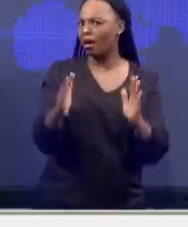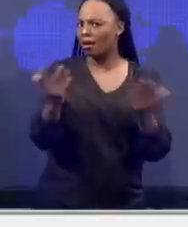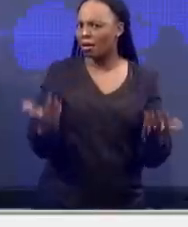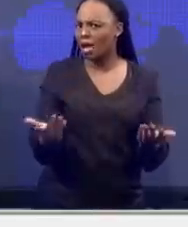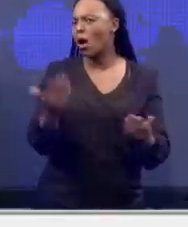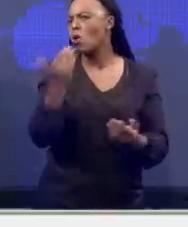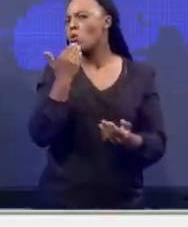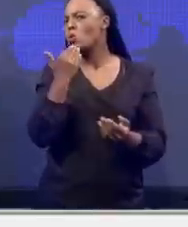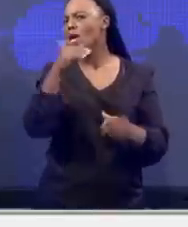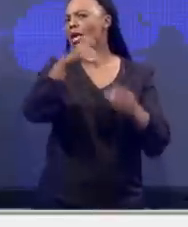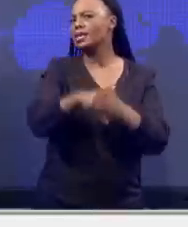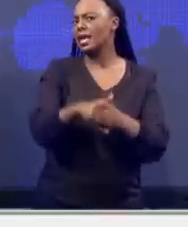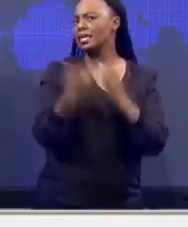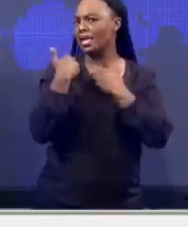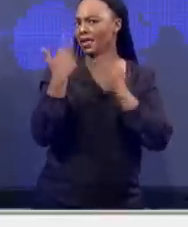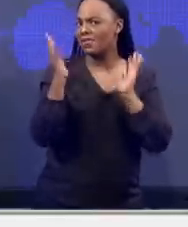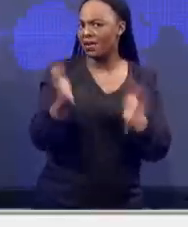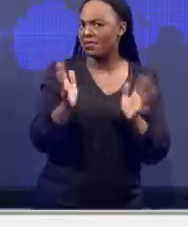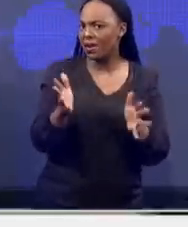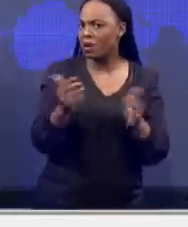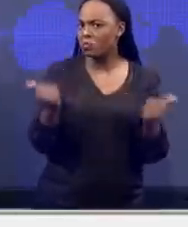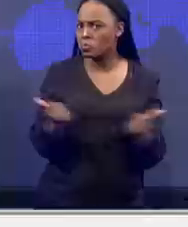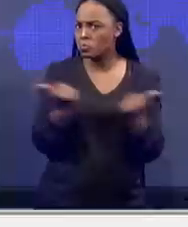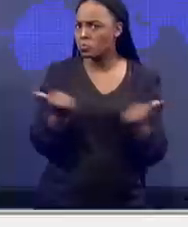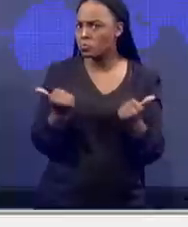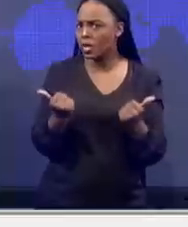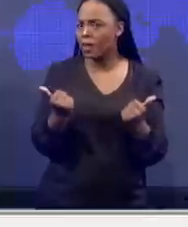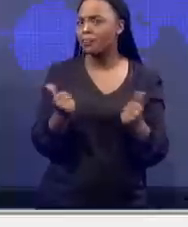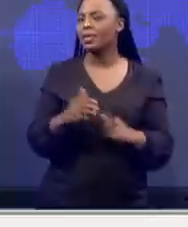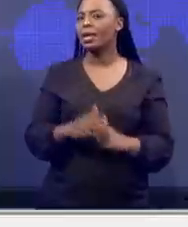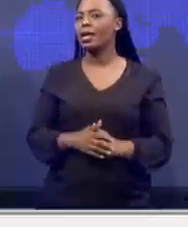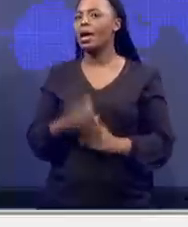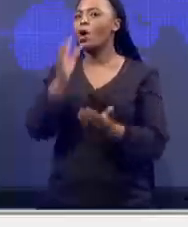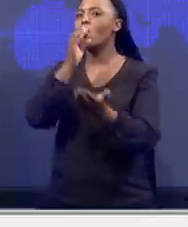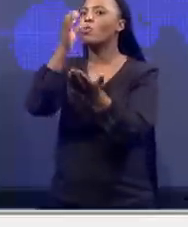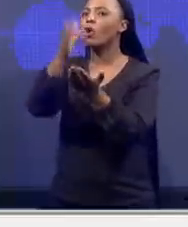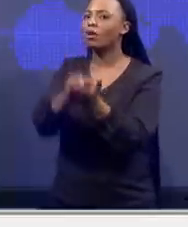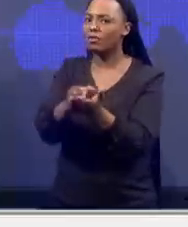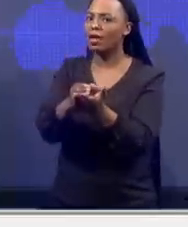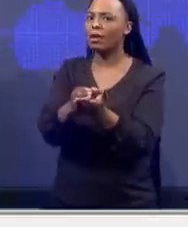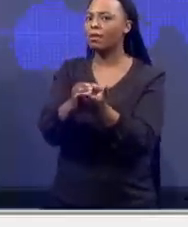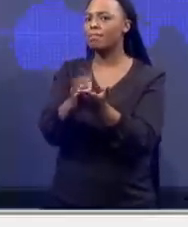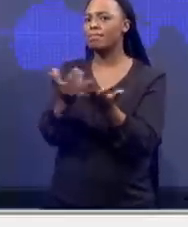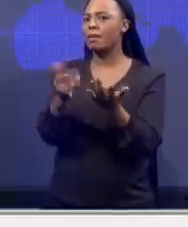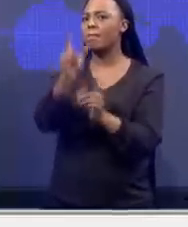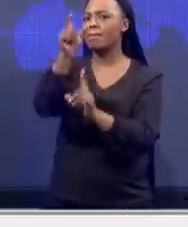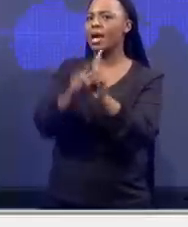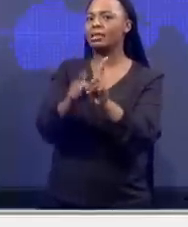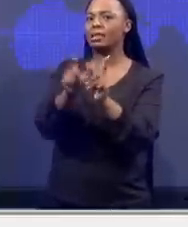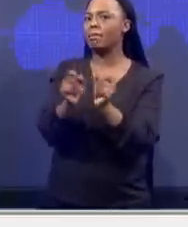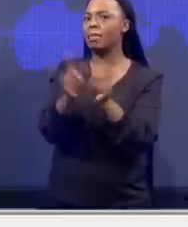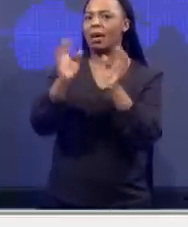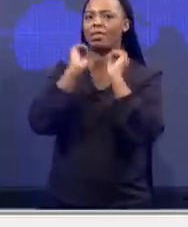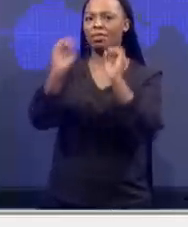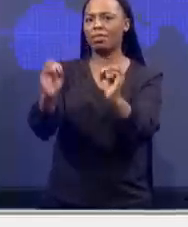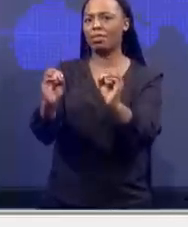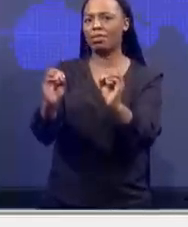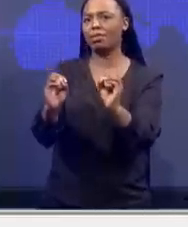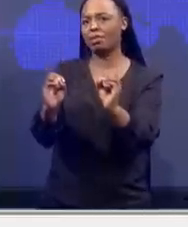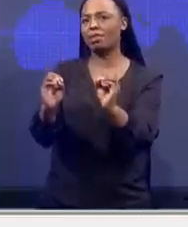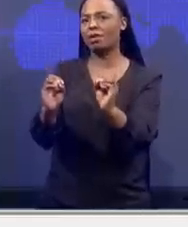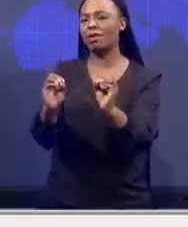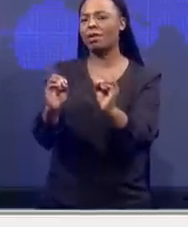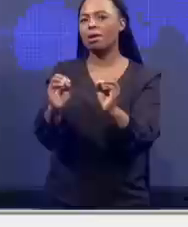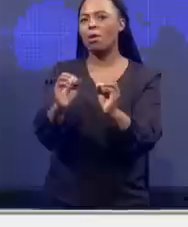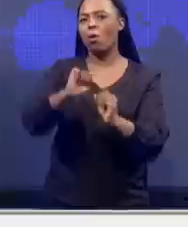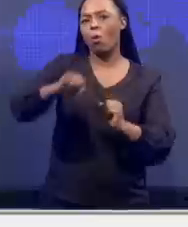were inside, how safe were they? Or how safe are they at this stage? We can confirm that there have been no injuries. The wife